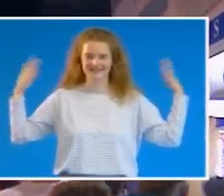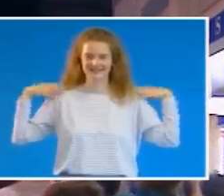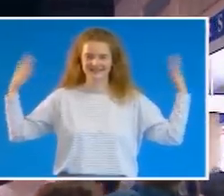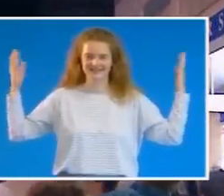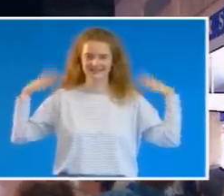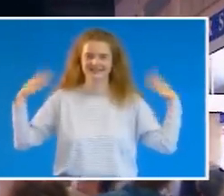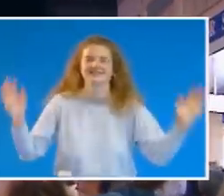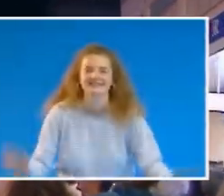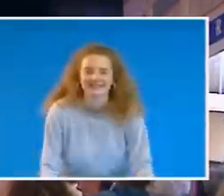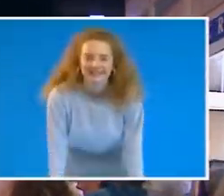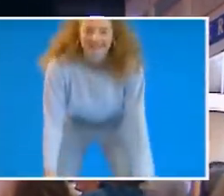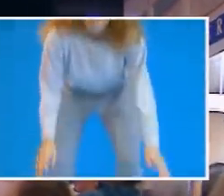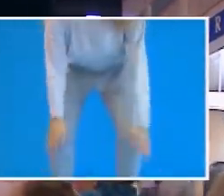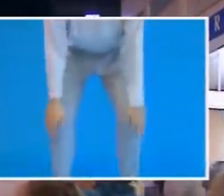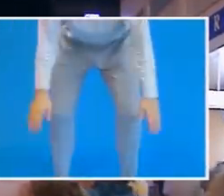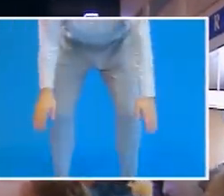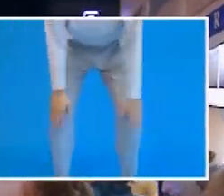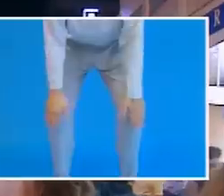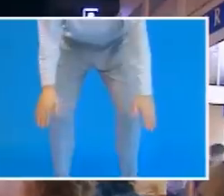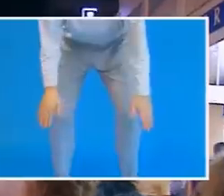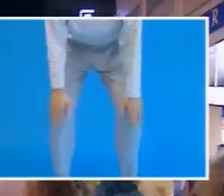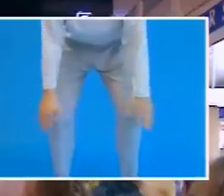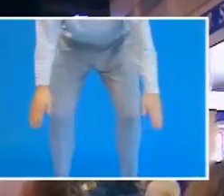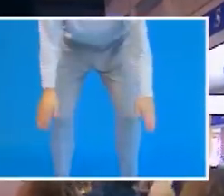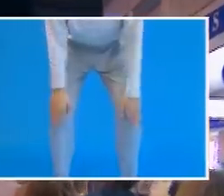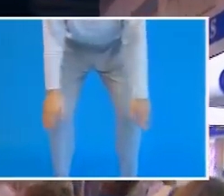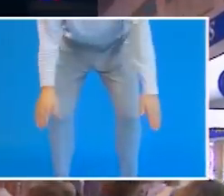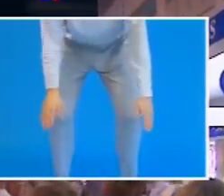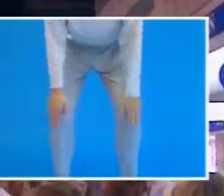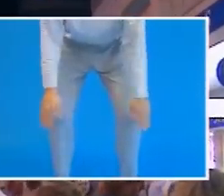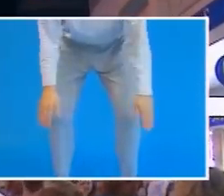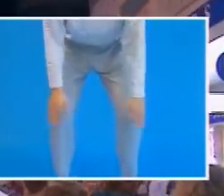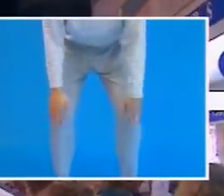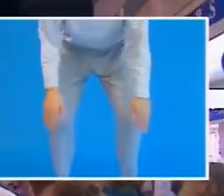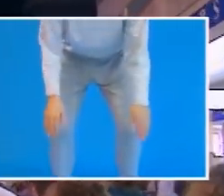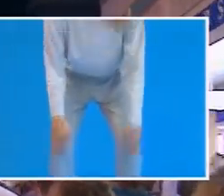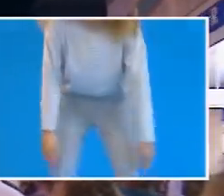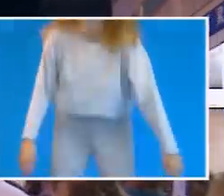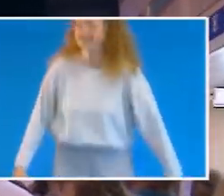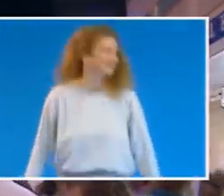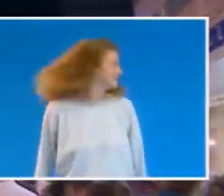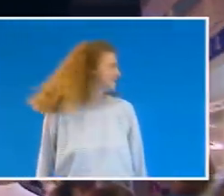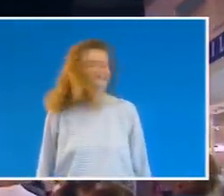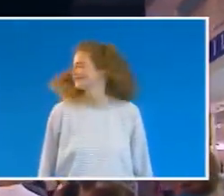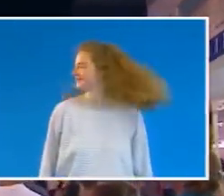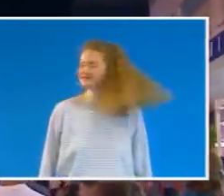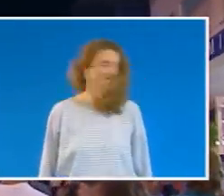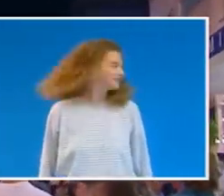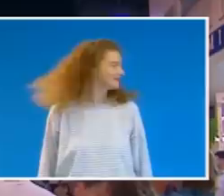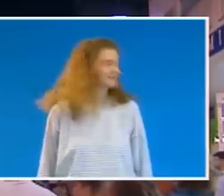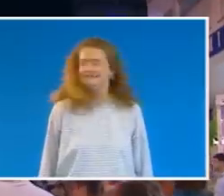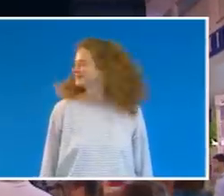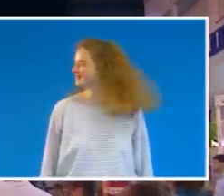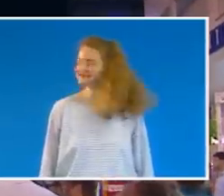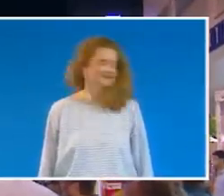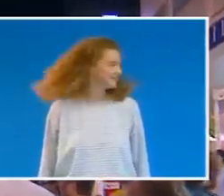just like me. Tap your knees, tap your knees, tap them just like me. Shake your head,